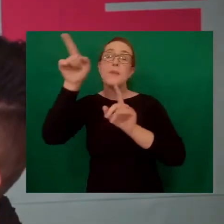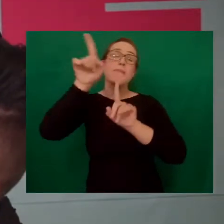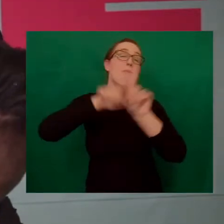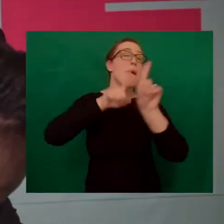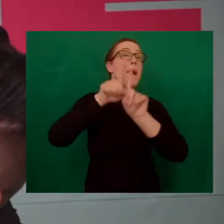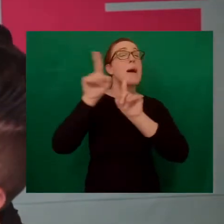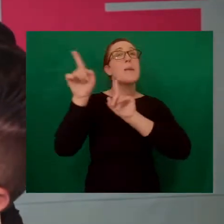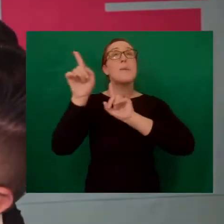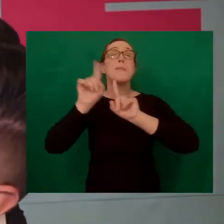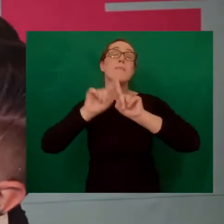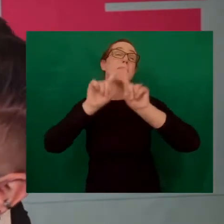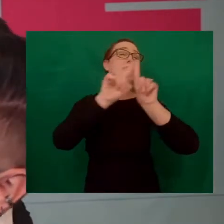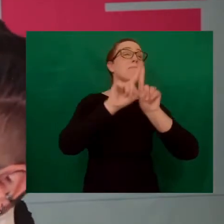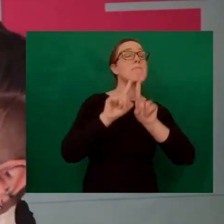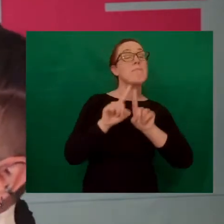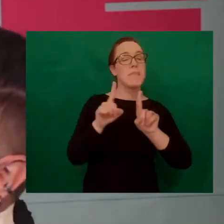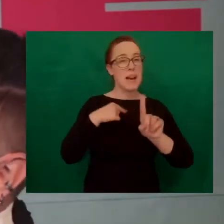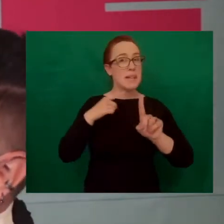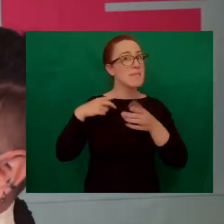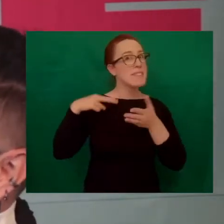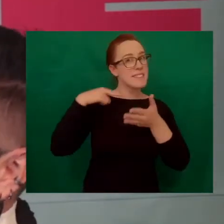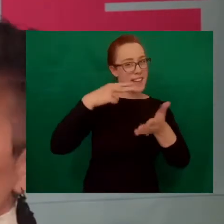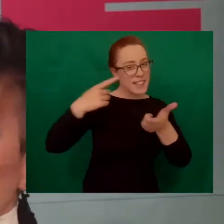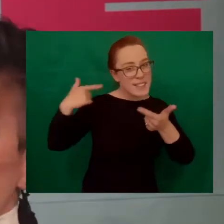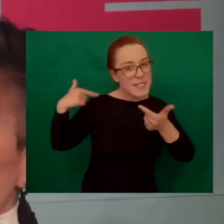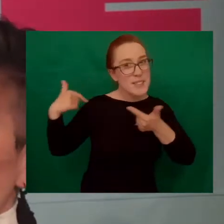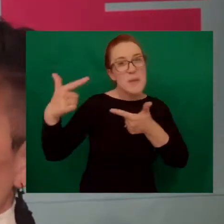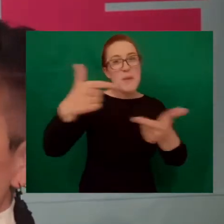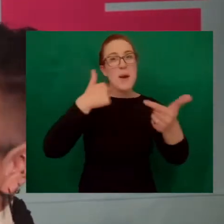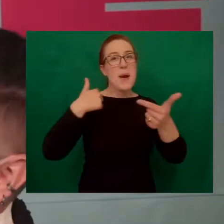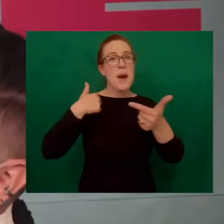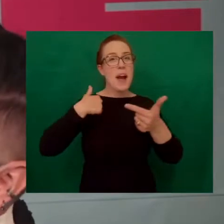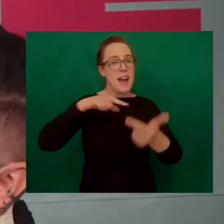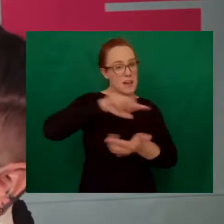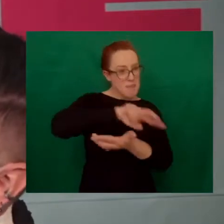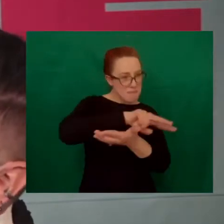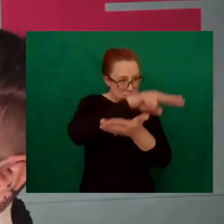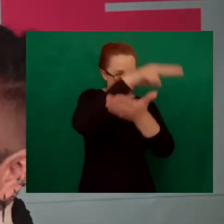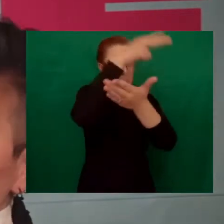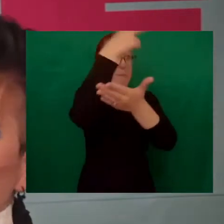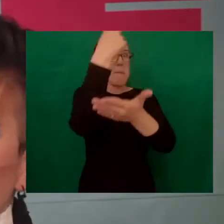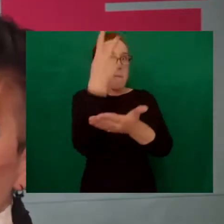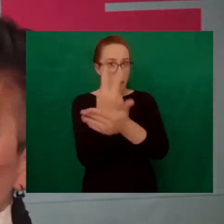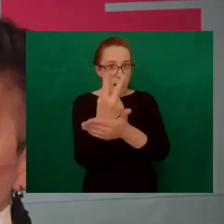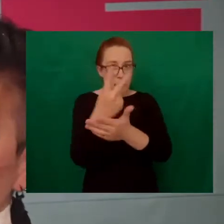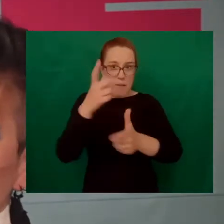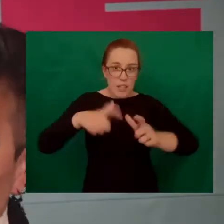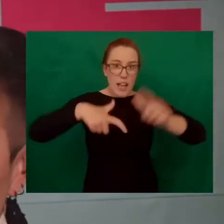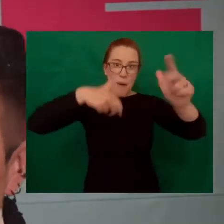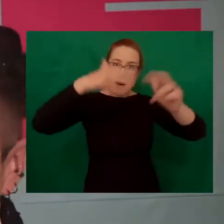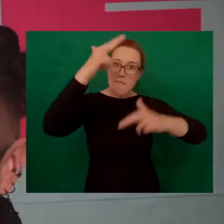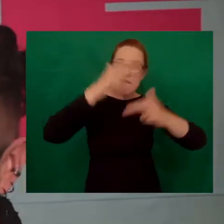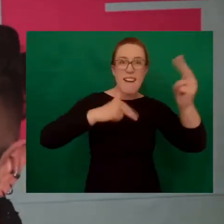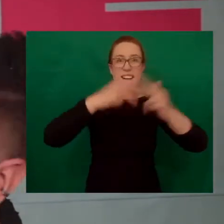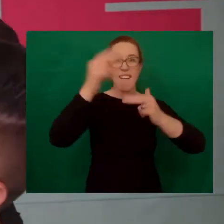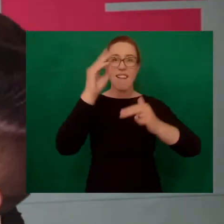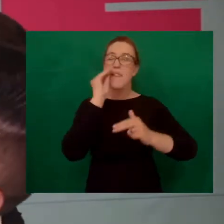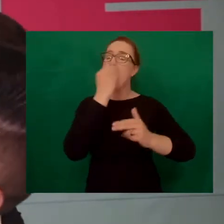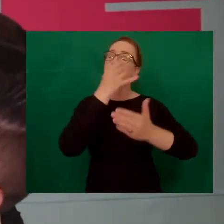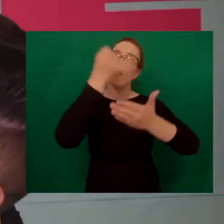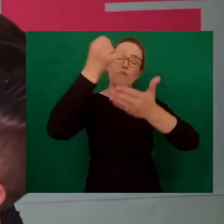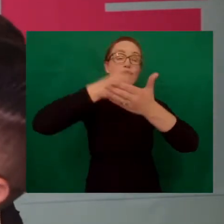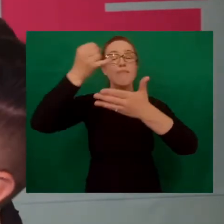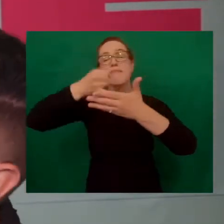stars. I'm twirling, dancing, and doing handstands, building towers and drawing